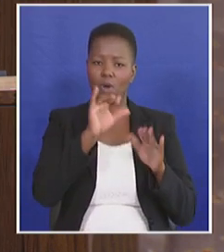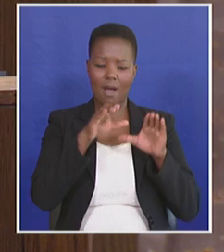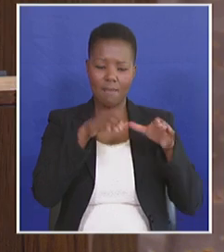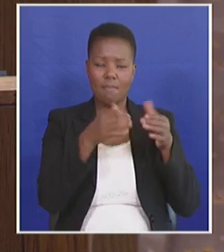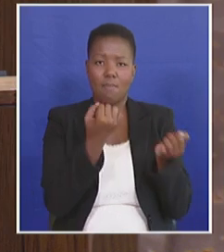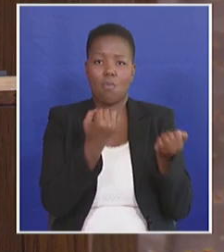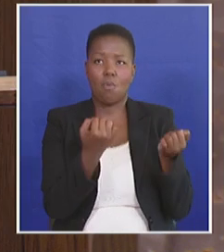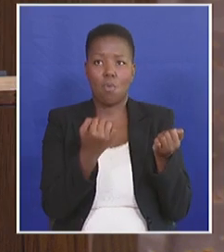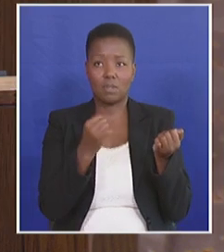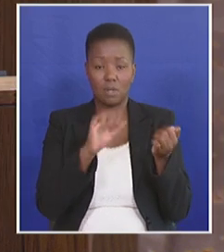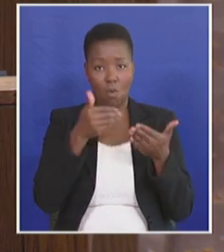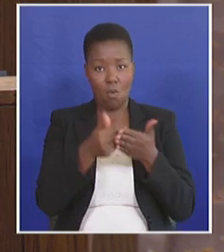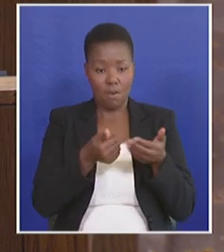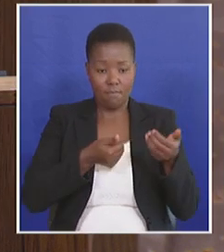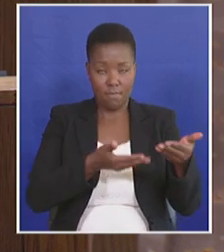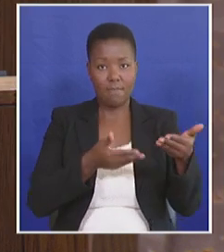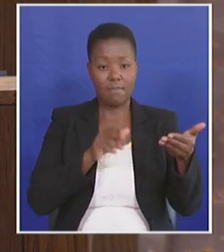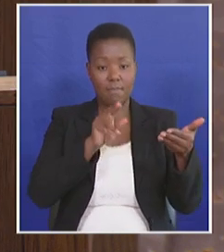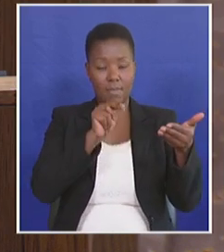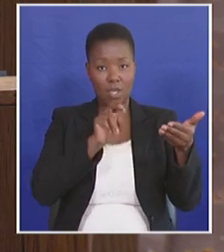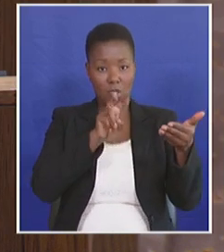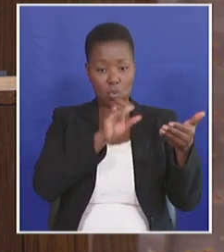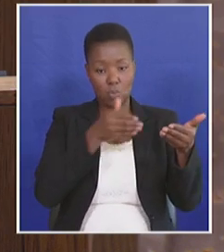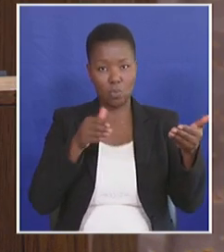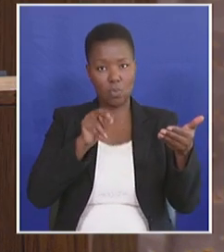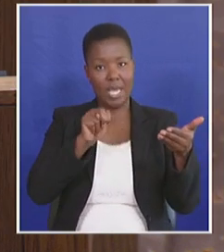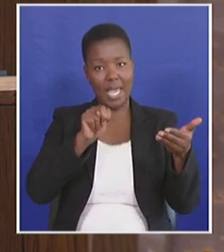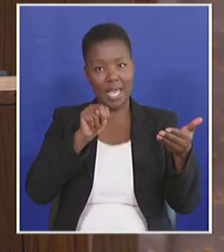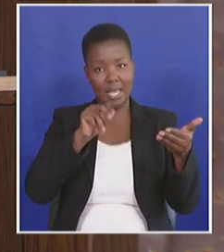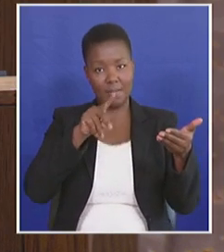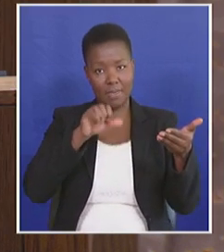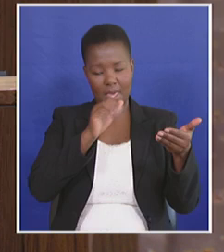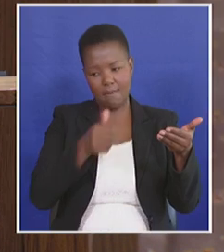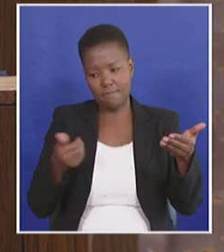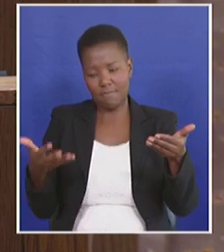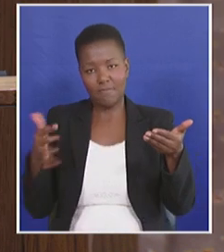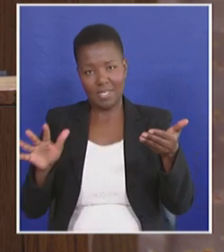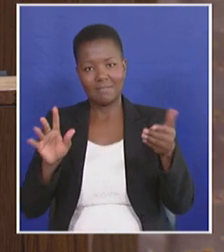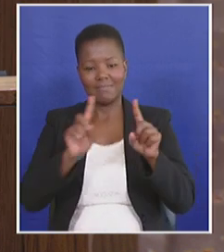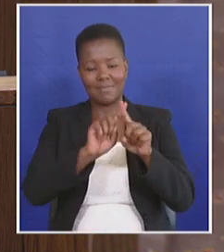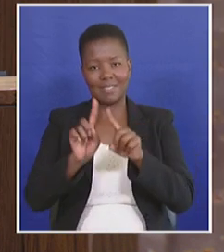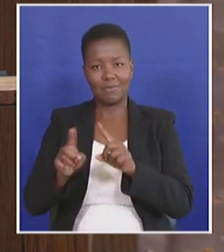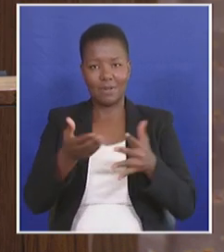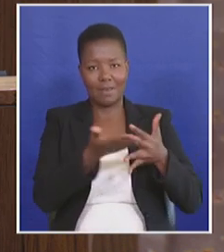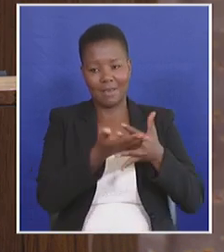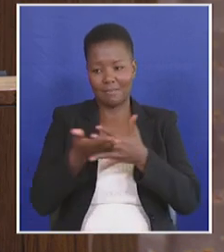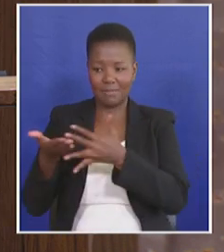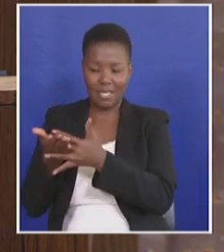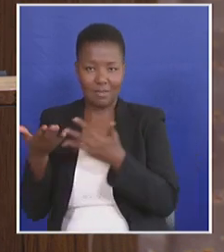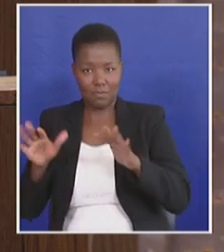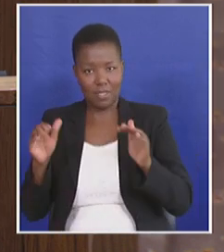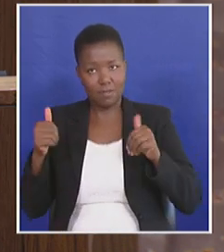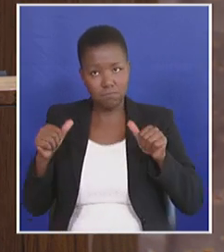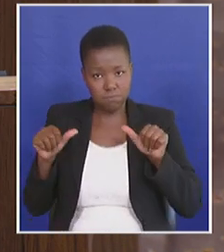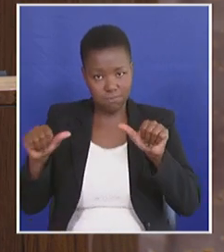matters which came to the attention of the NPA were dealt with according to the dynamics of each case. In certain instances, prosecutions were